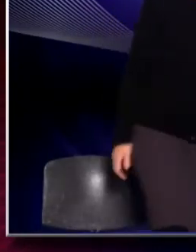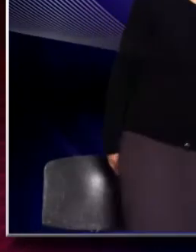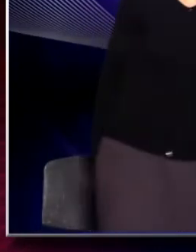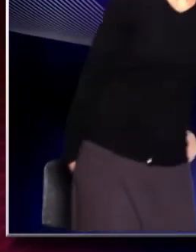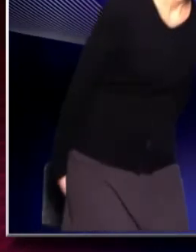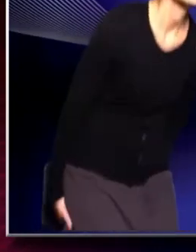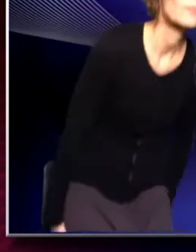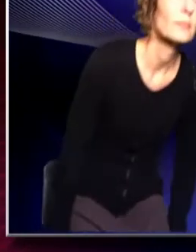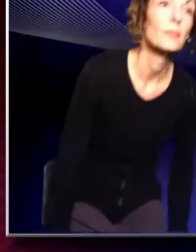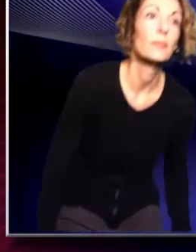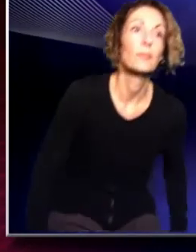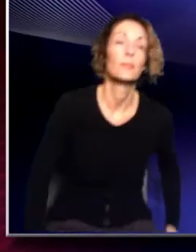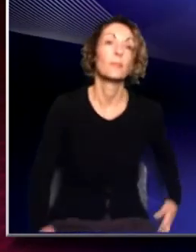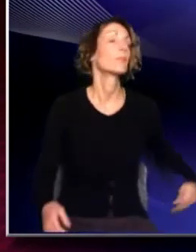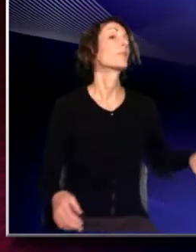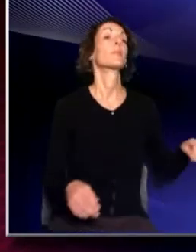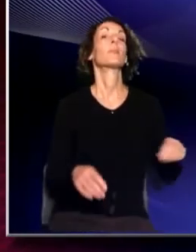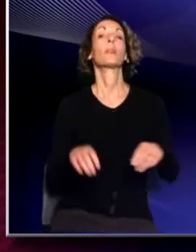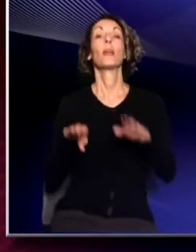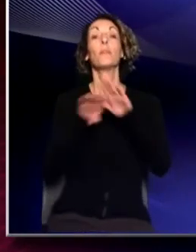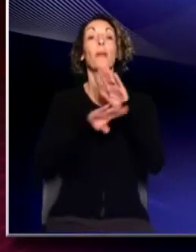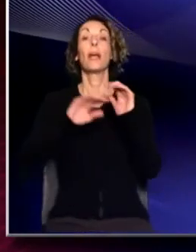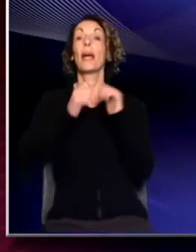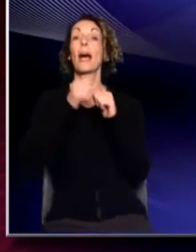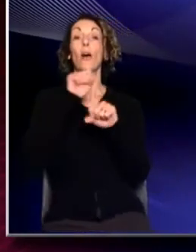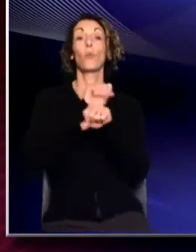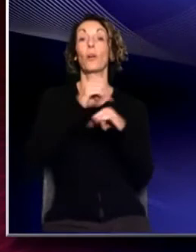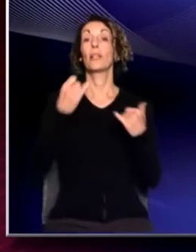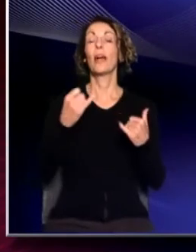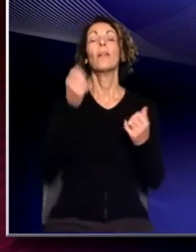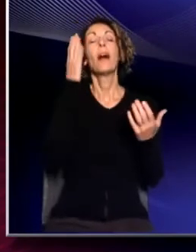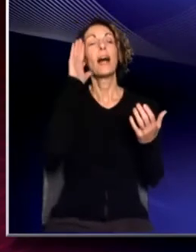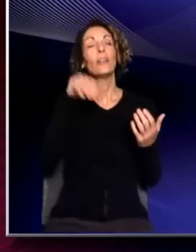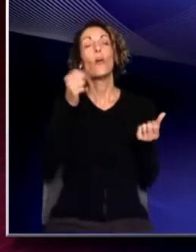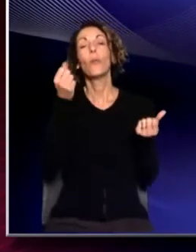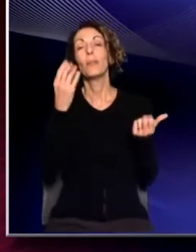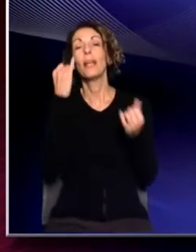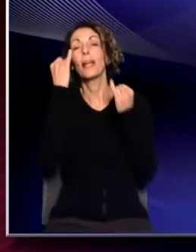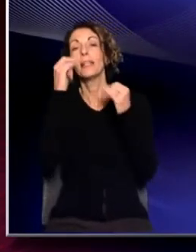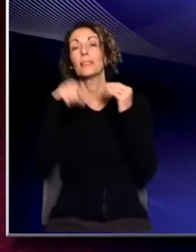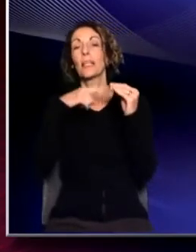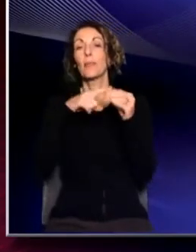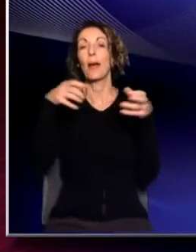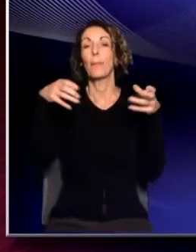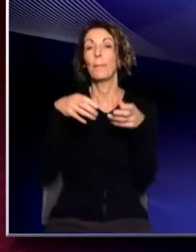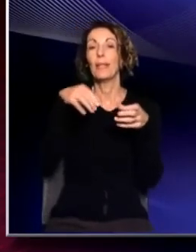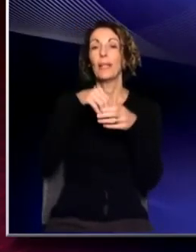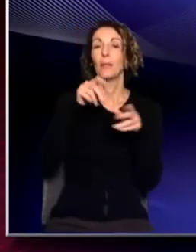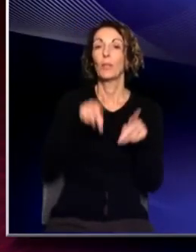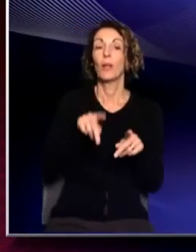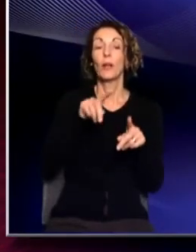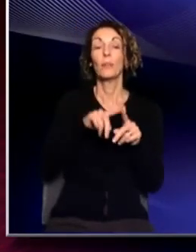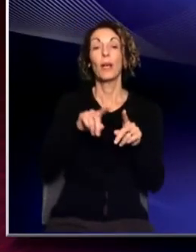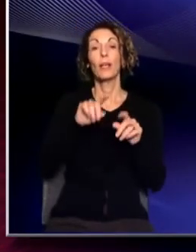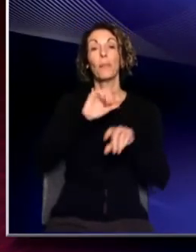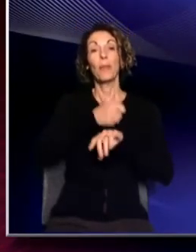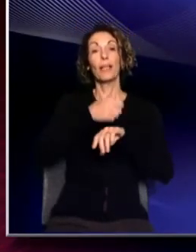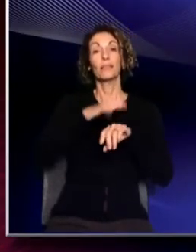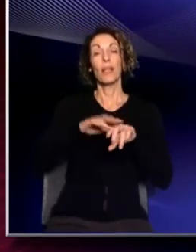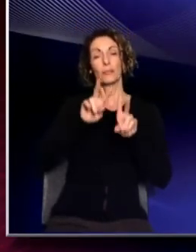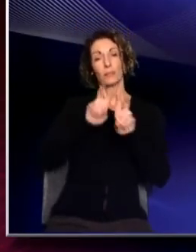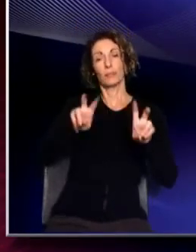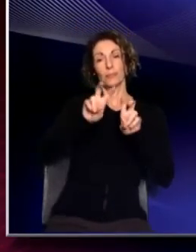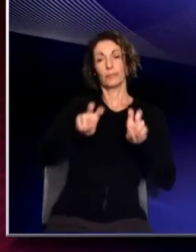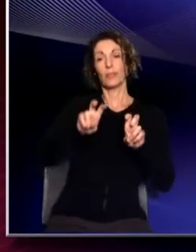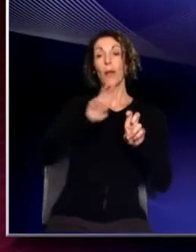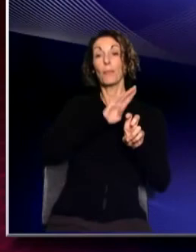think there's a lot of ideals about everyone meeting in person, but based on the analytics of actual board participation through the last several